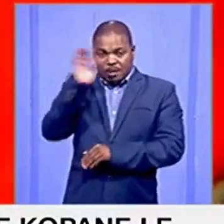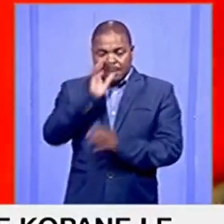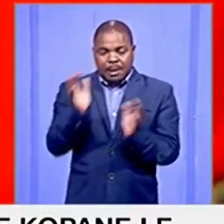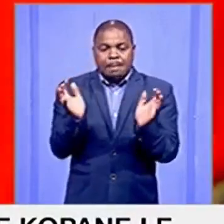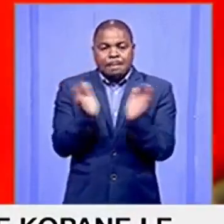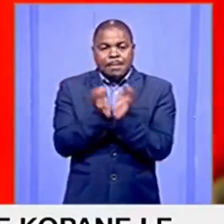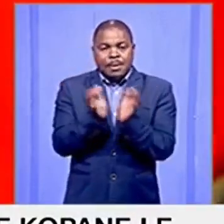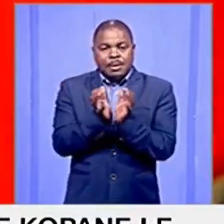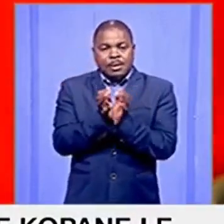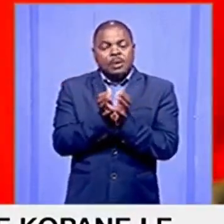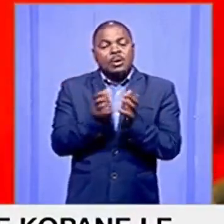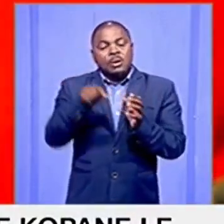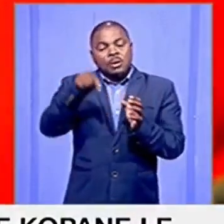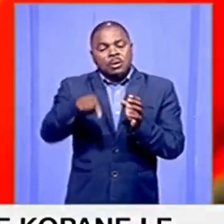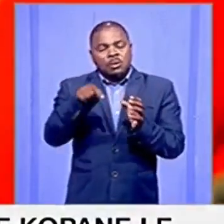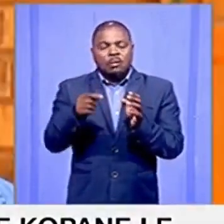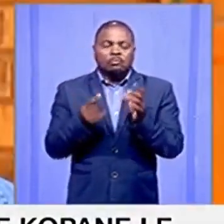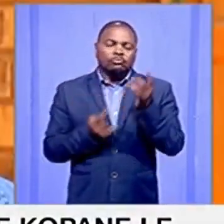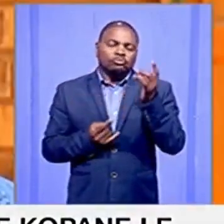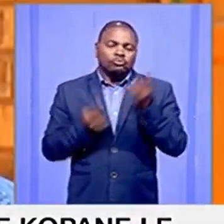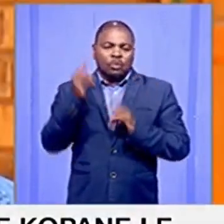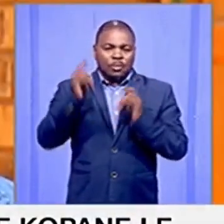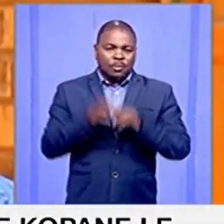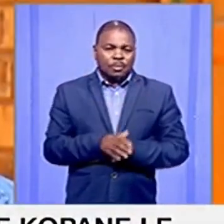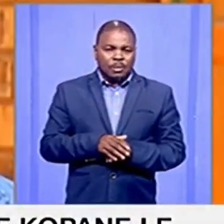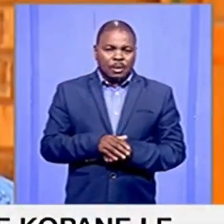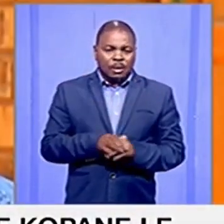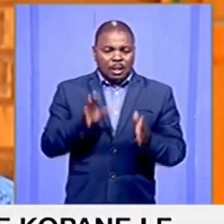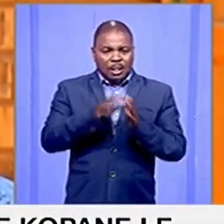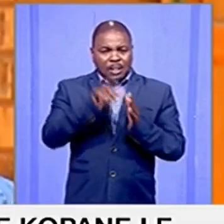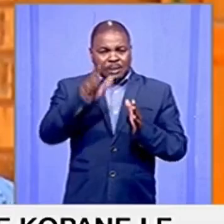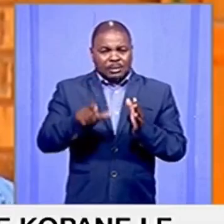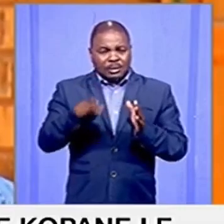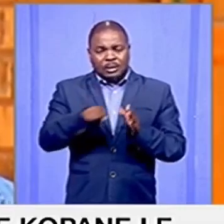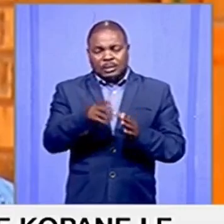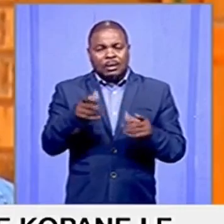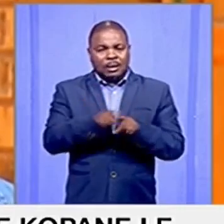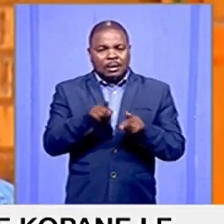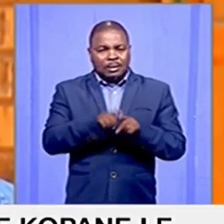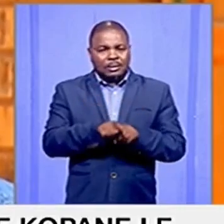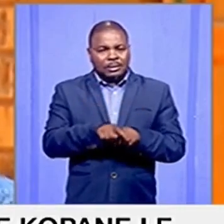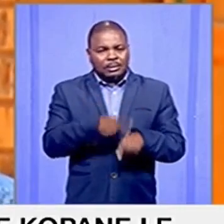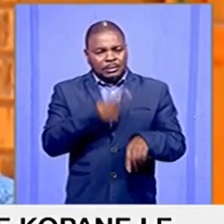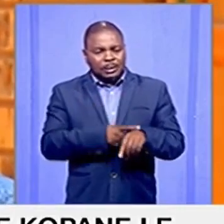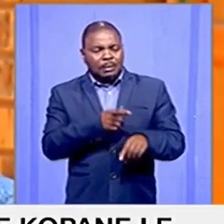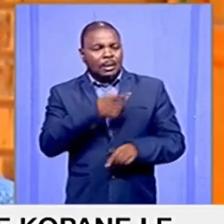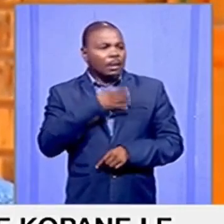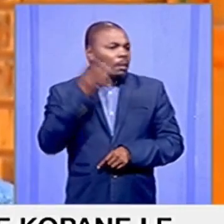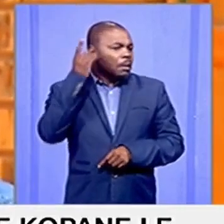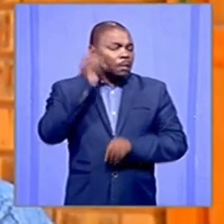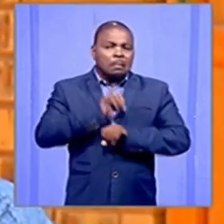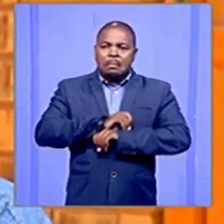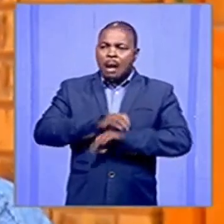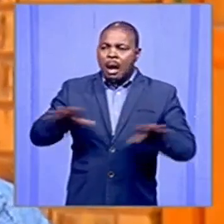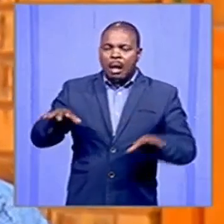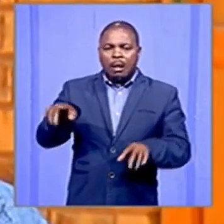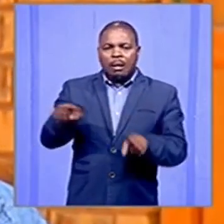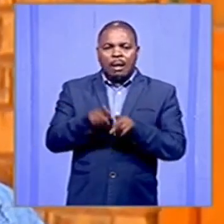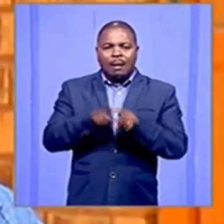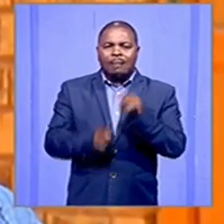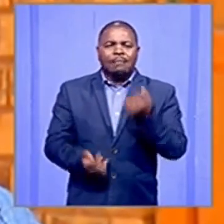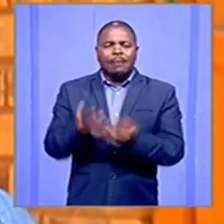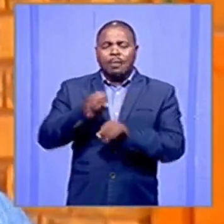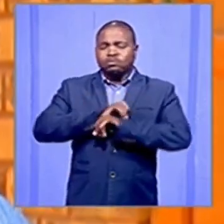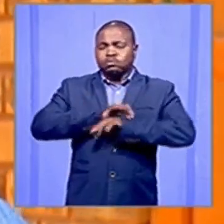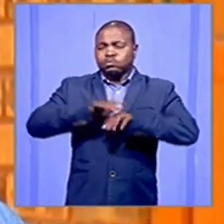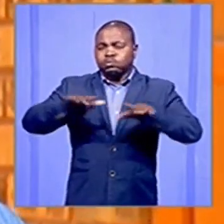tshoganyetso kwa motseng setoropo. The land has been overwhelmed completely. You know, once the news was spread, it's like a fire. And